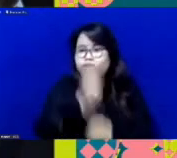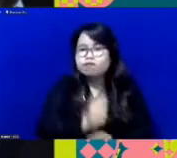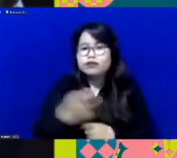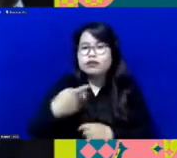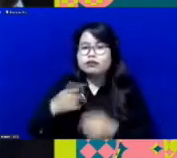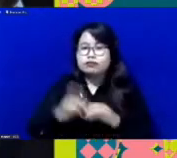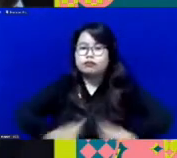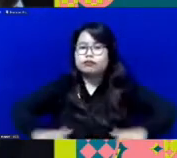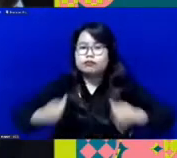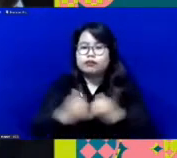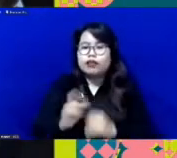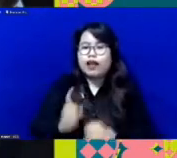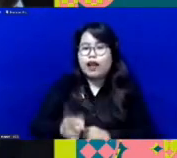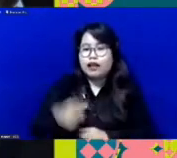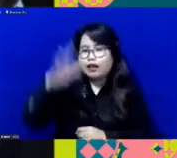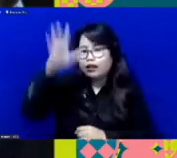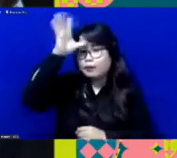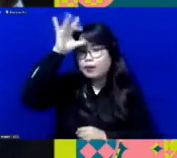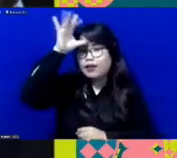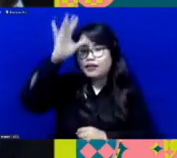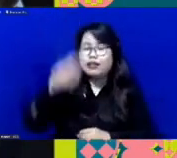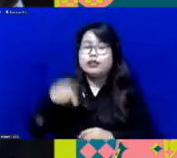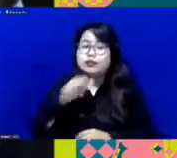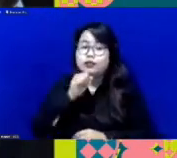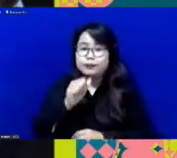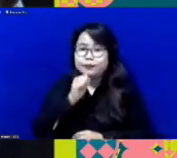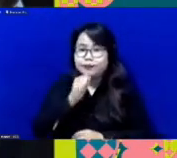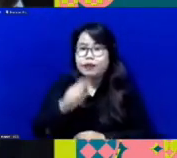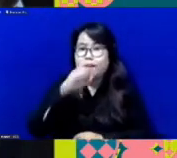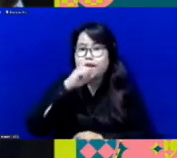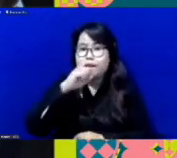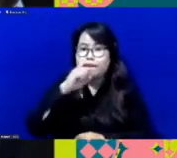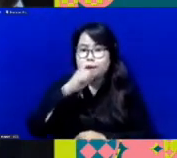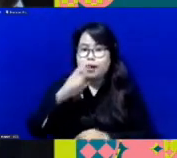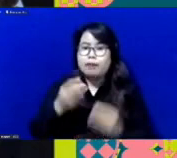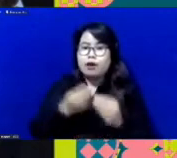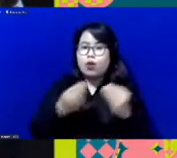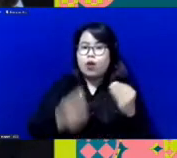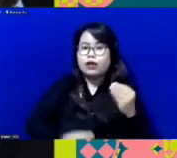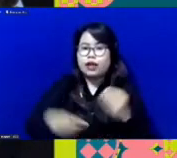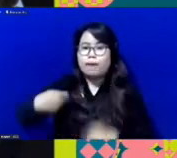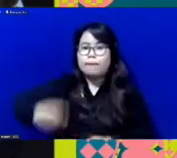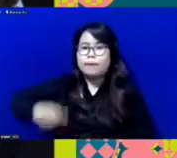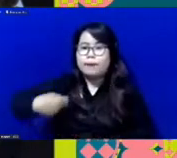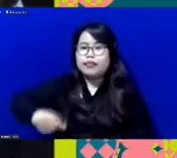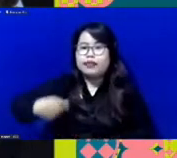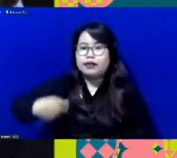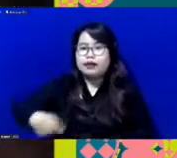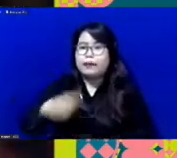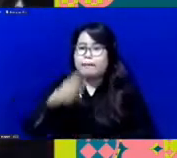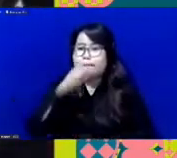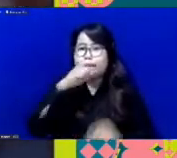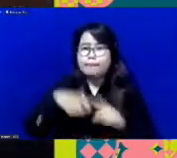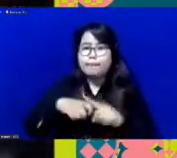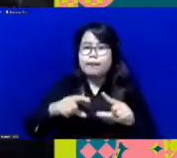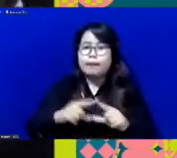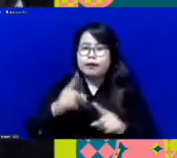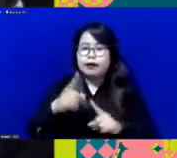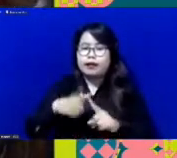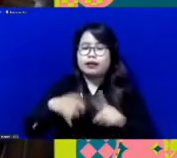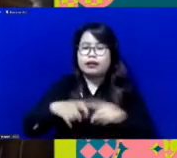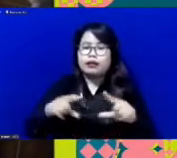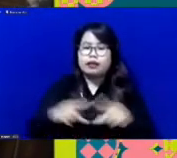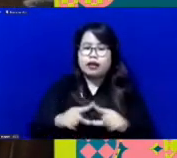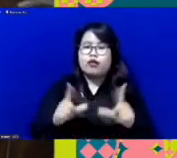His Excellency, Vice Minister Kartika Wiryoatmojo, SAMBA, welcome, Pa. The second